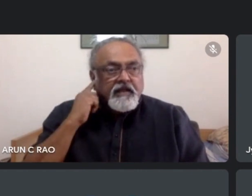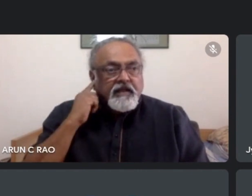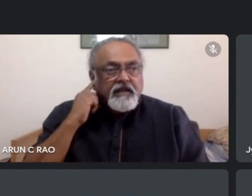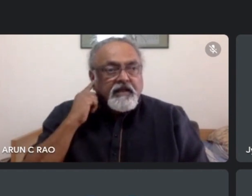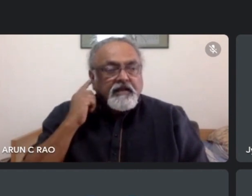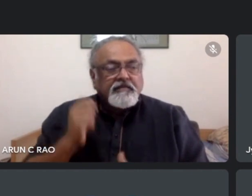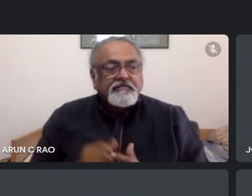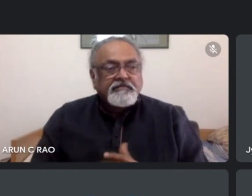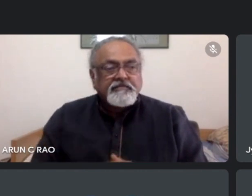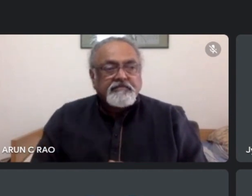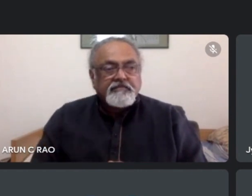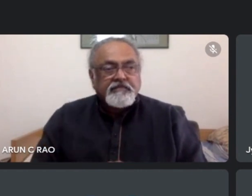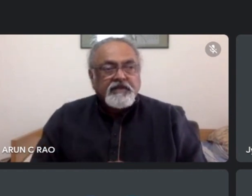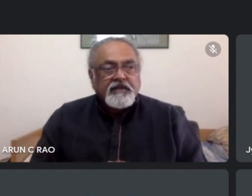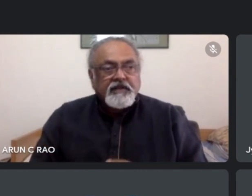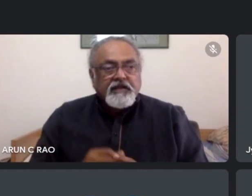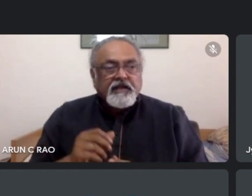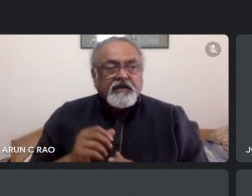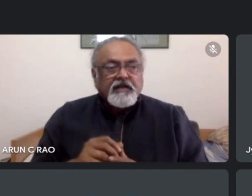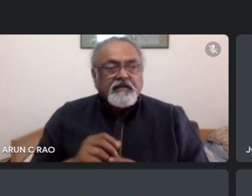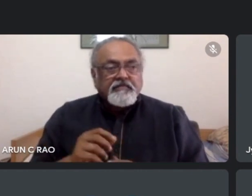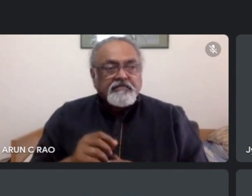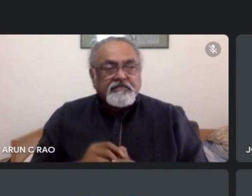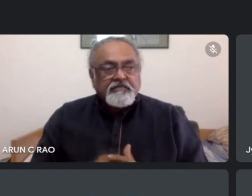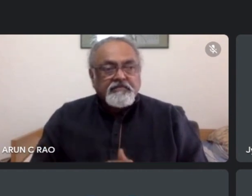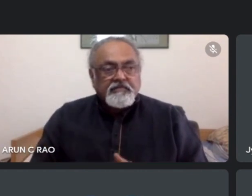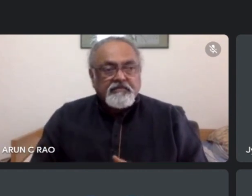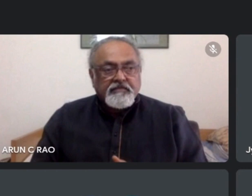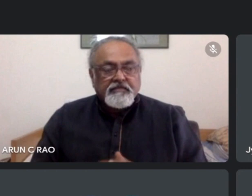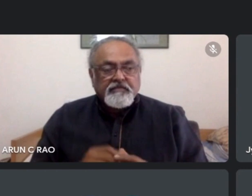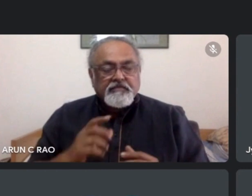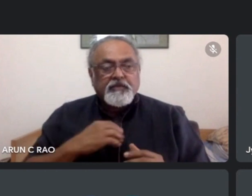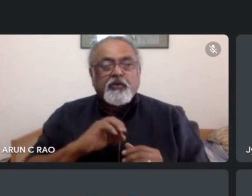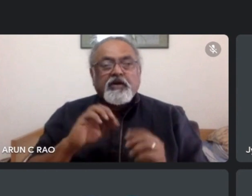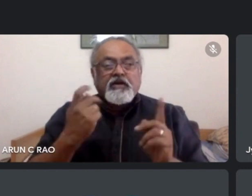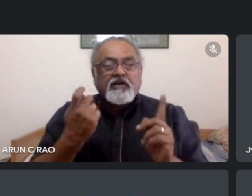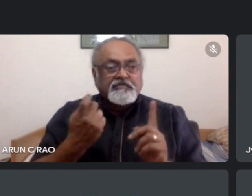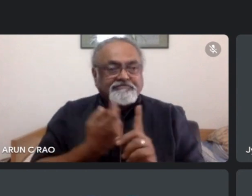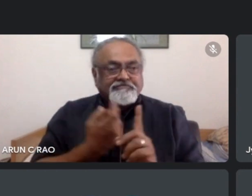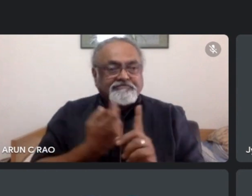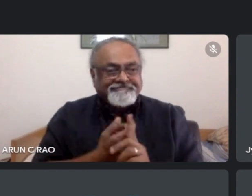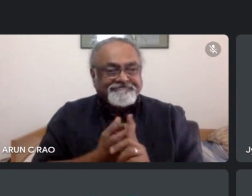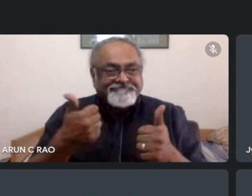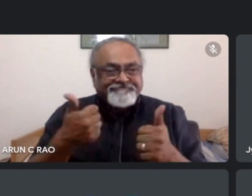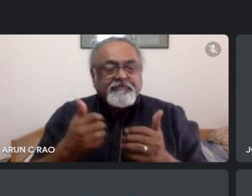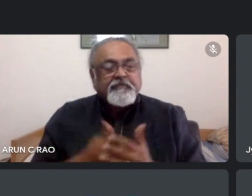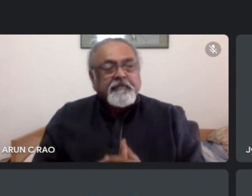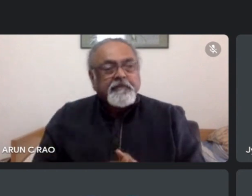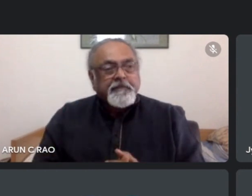to you. Thank you. Um, so, um, um,